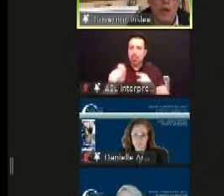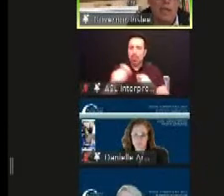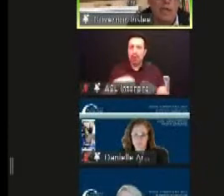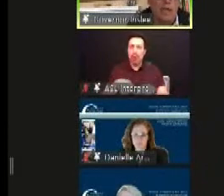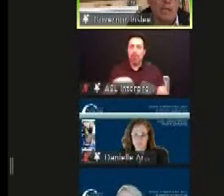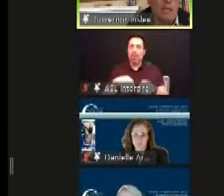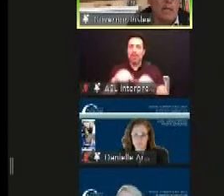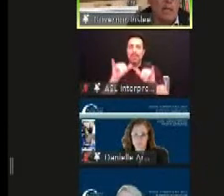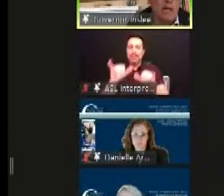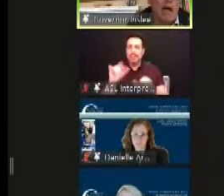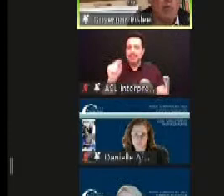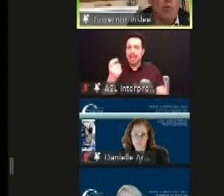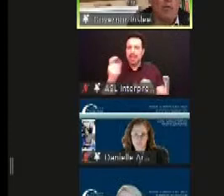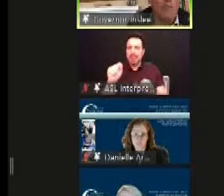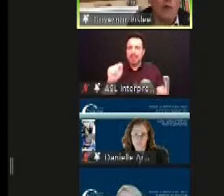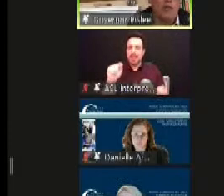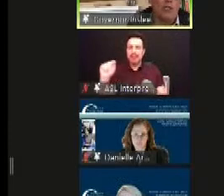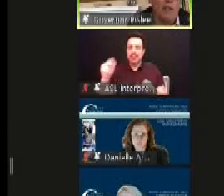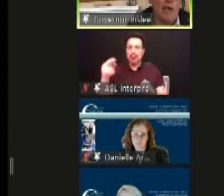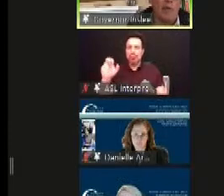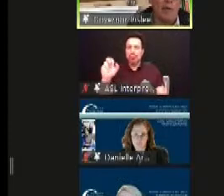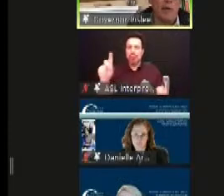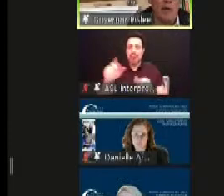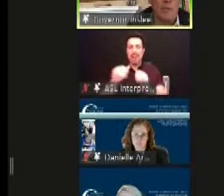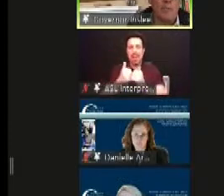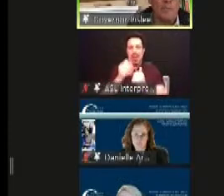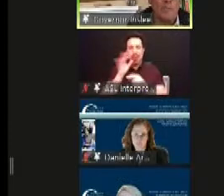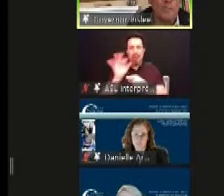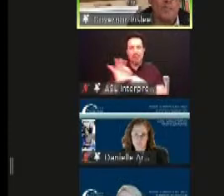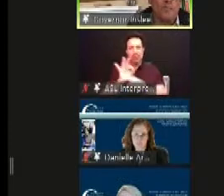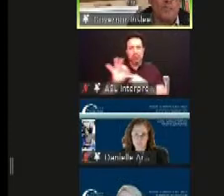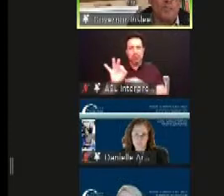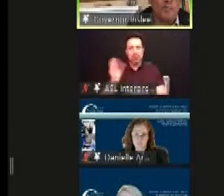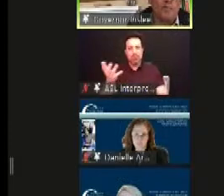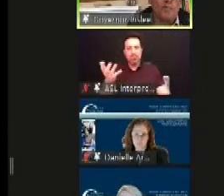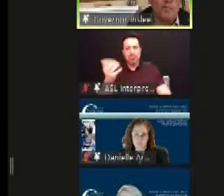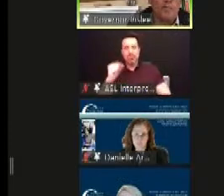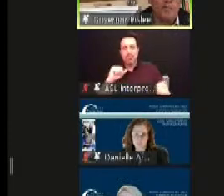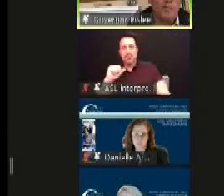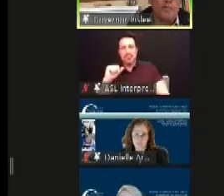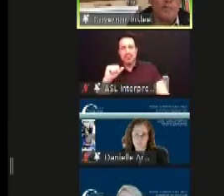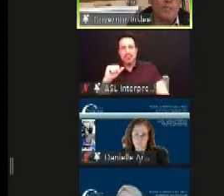text thread? How will it function in that regard?